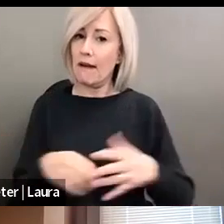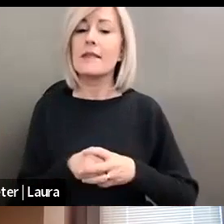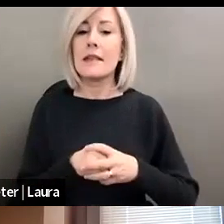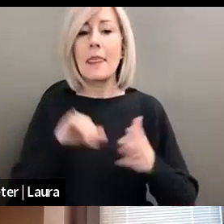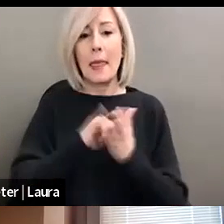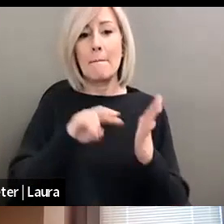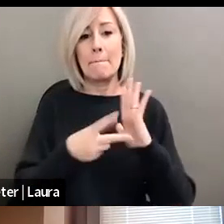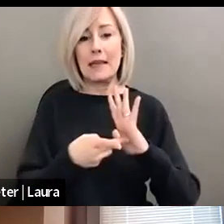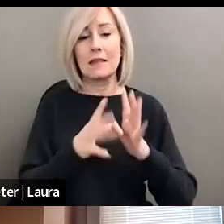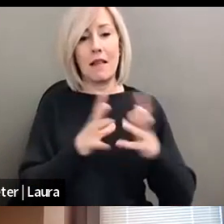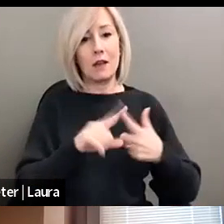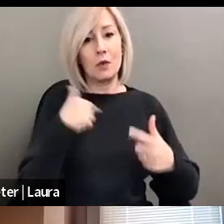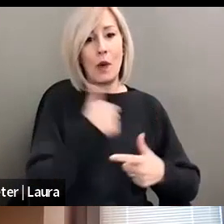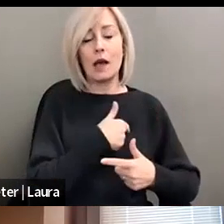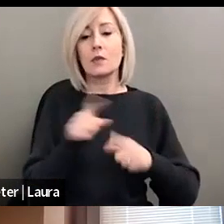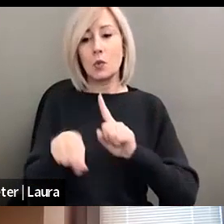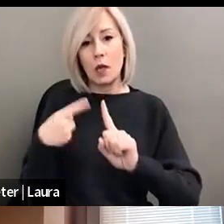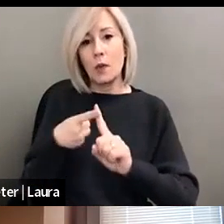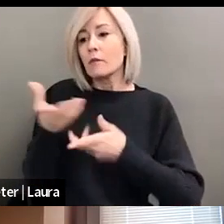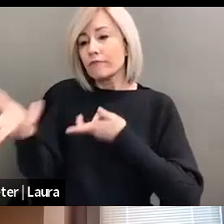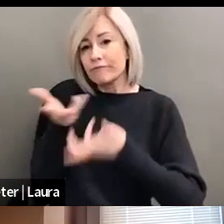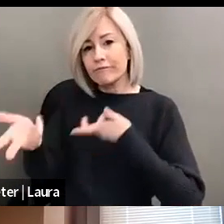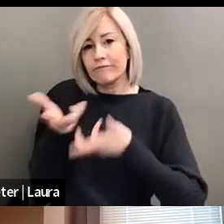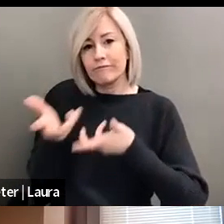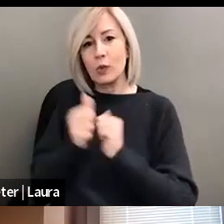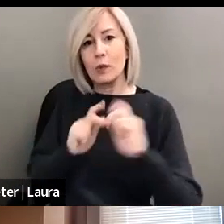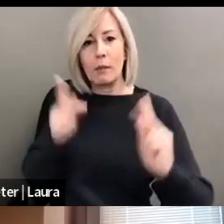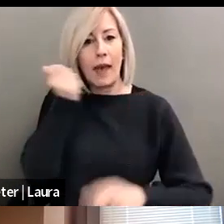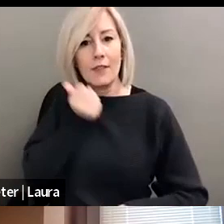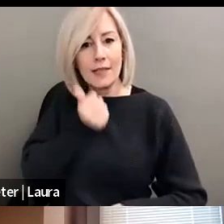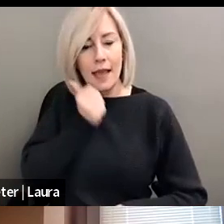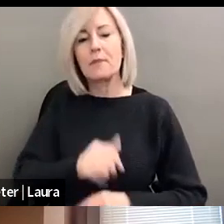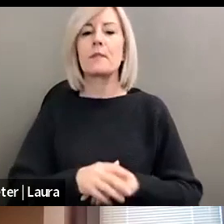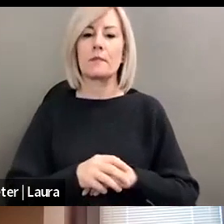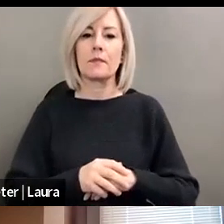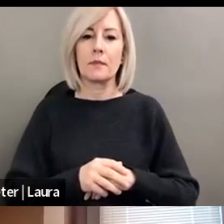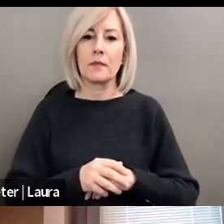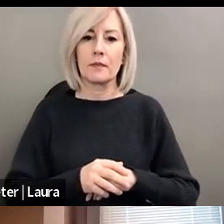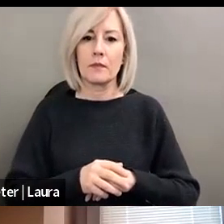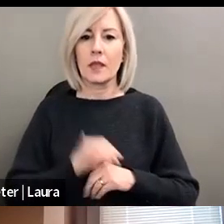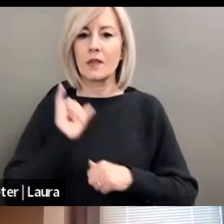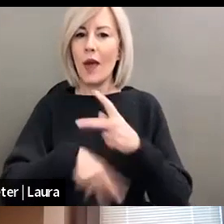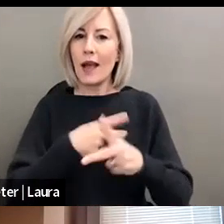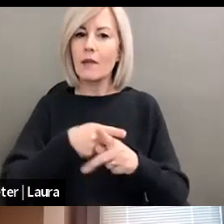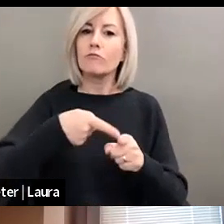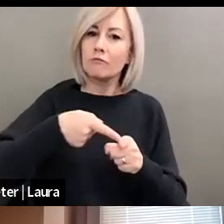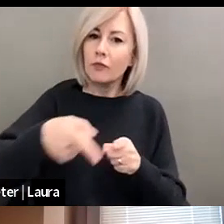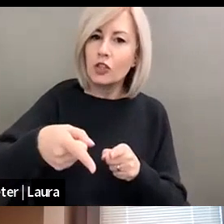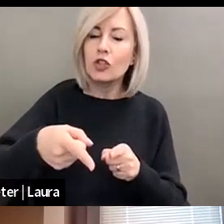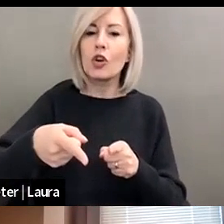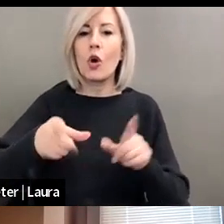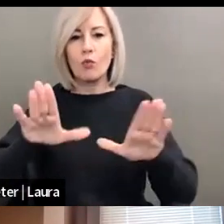means a lot to us as we interface with a lot of folks on a daily basis. So that kind of professional,